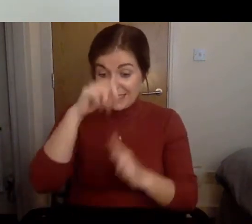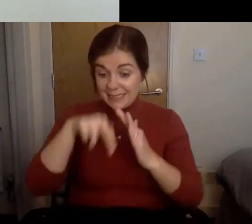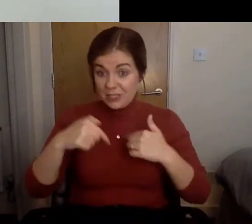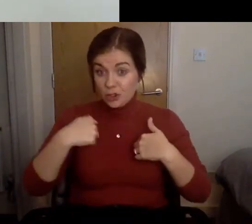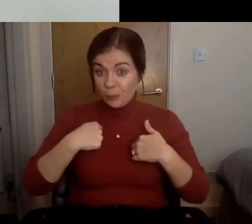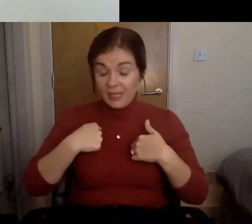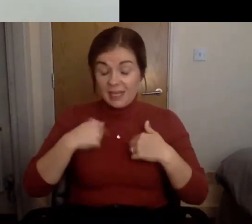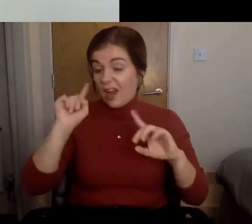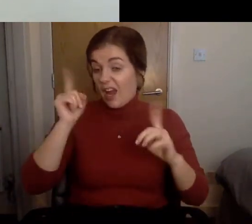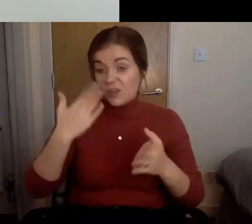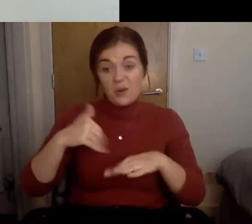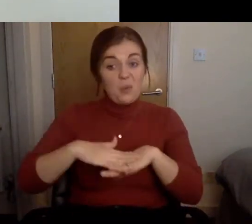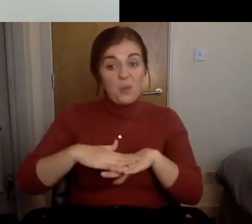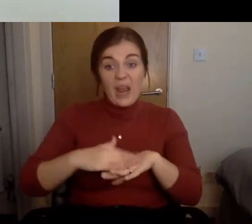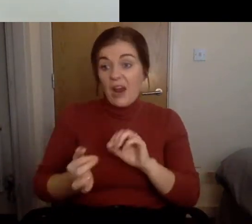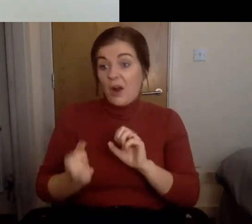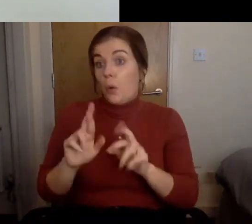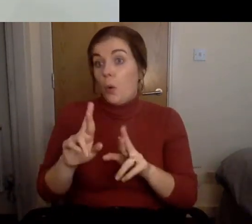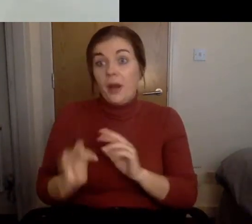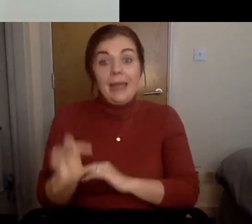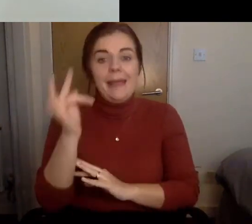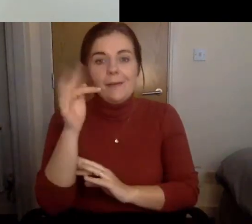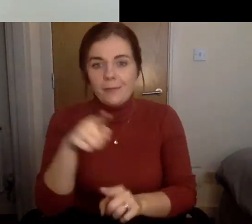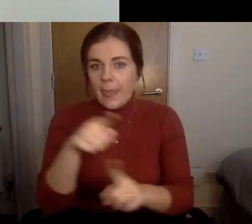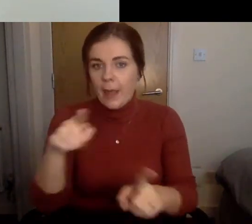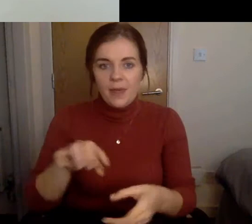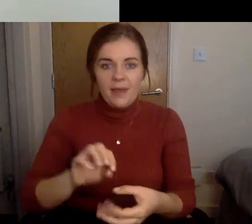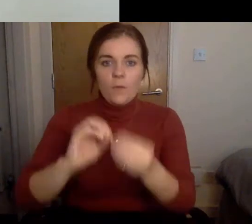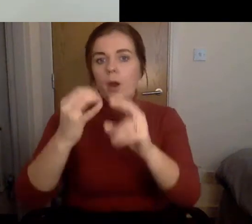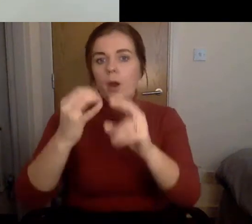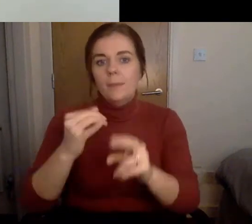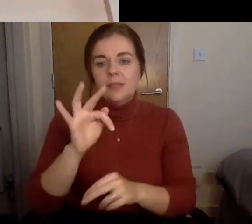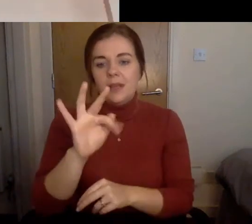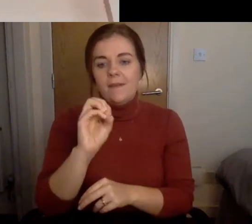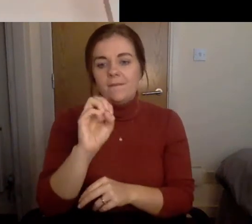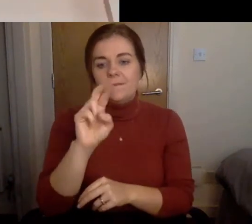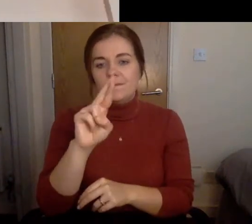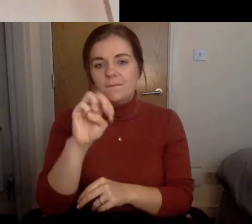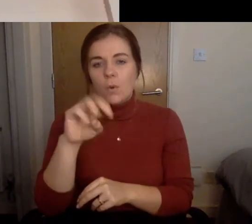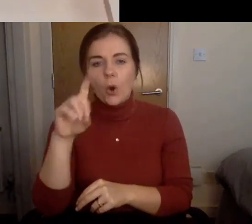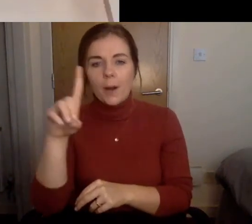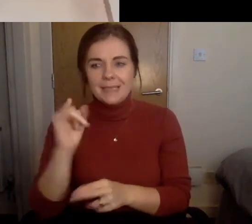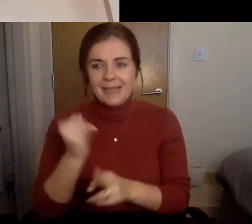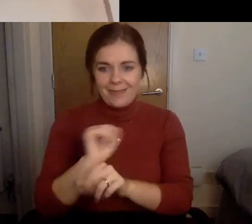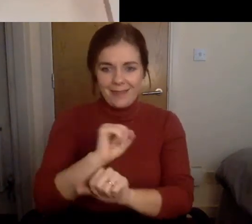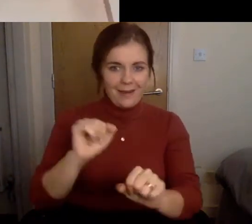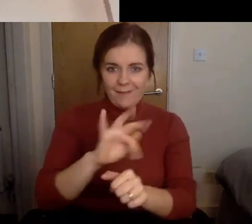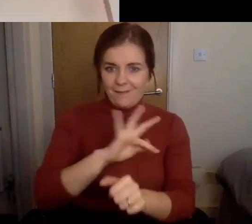in their faith, and if they're being formed in their faith. So I think that's common across. I think